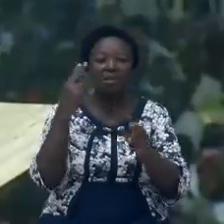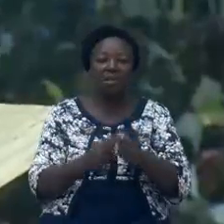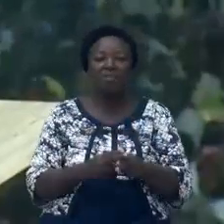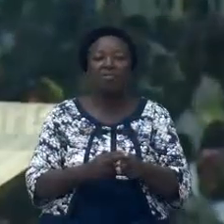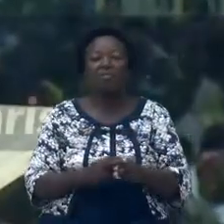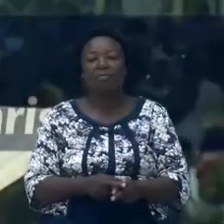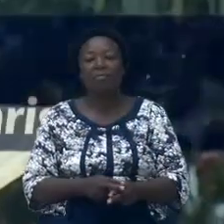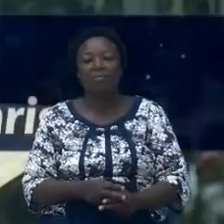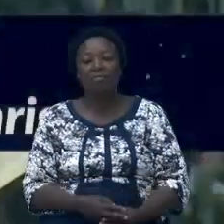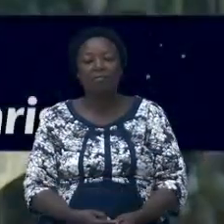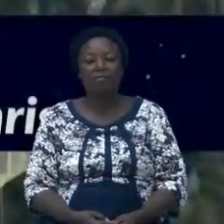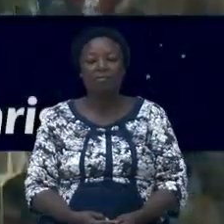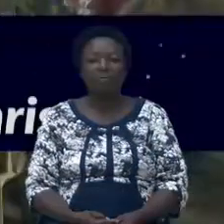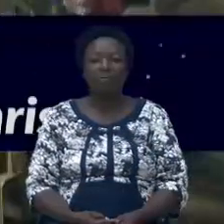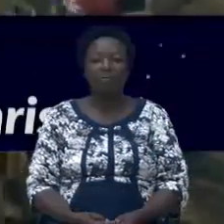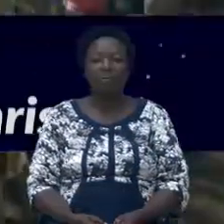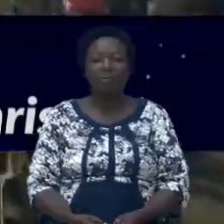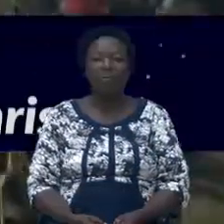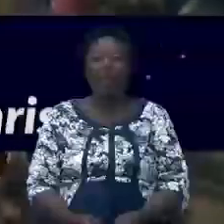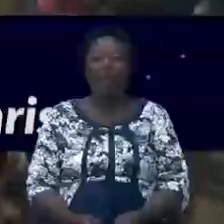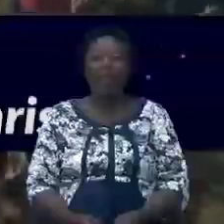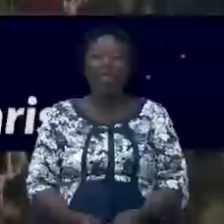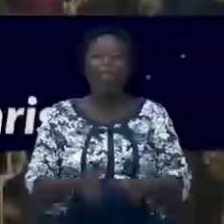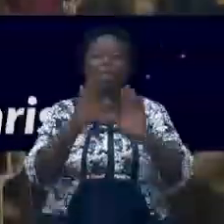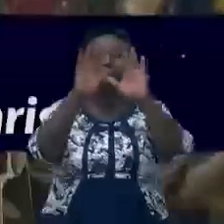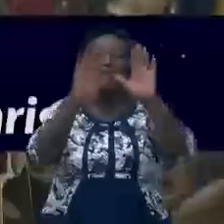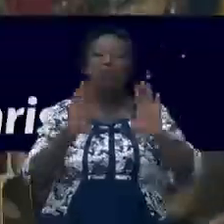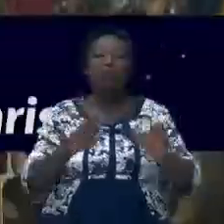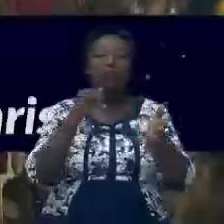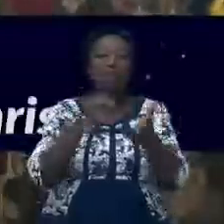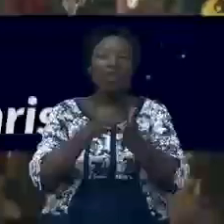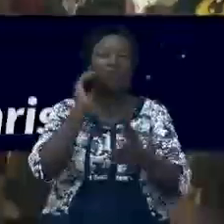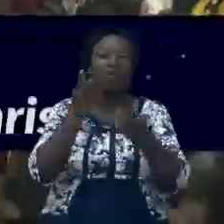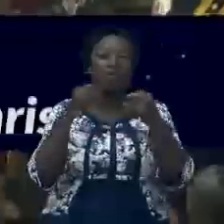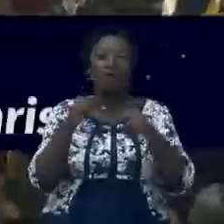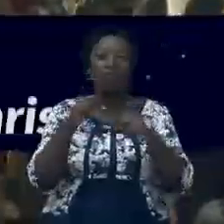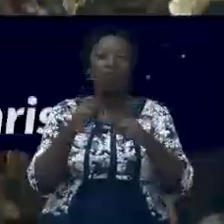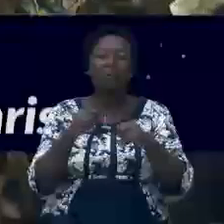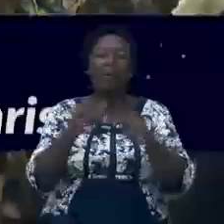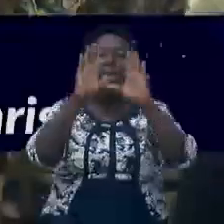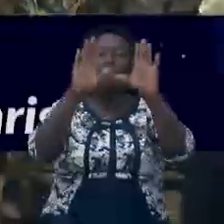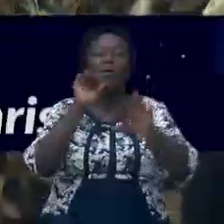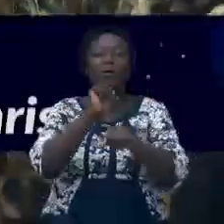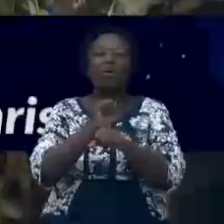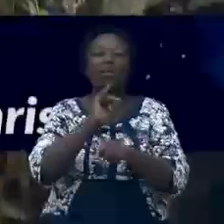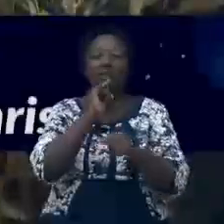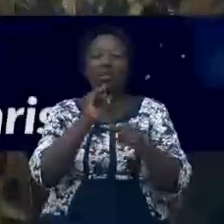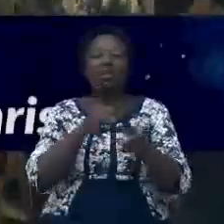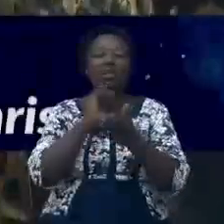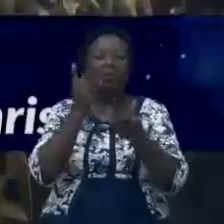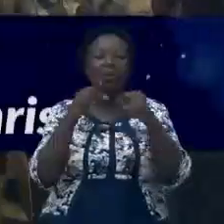where are you it will come i've asked for now miracle it becomes